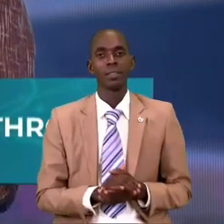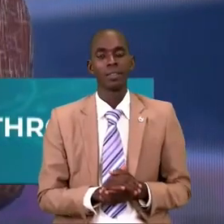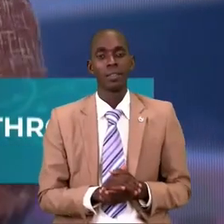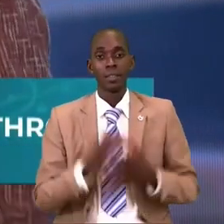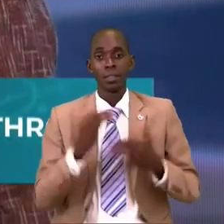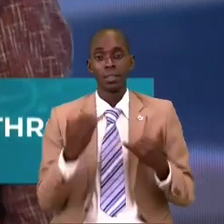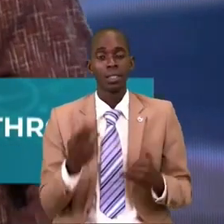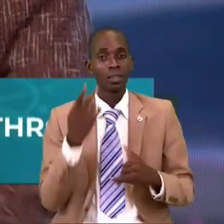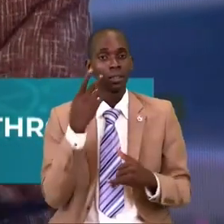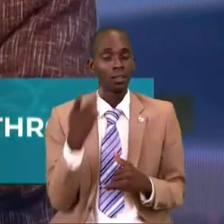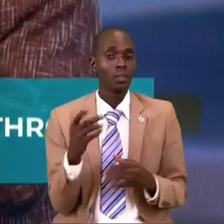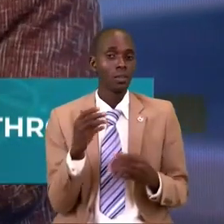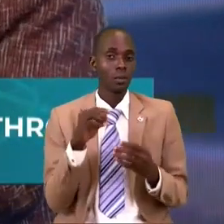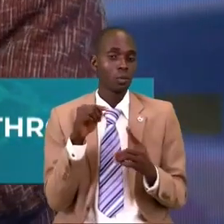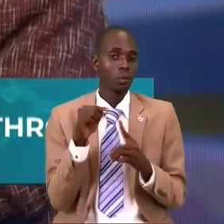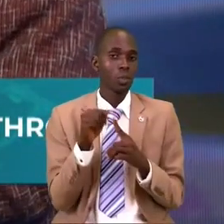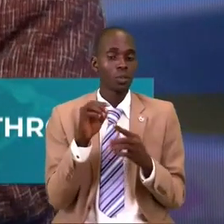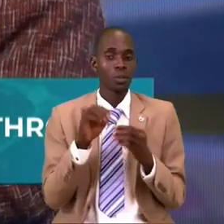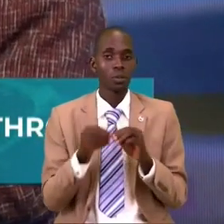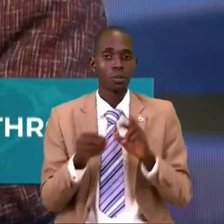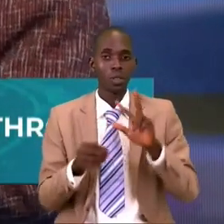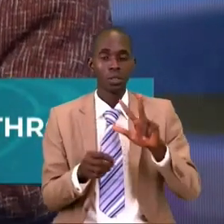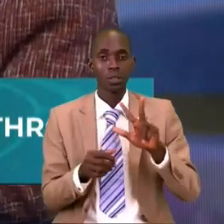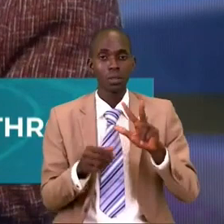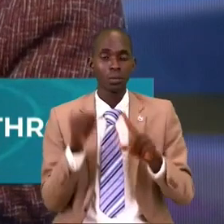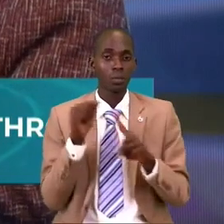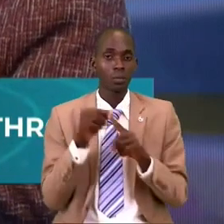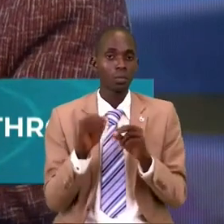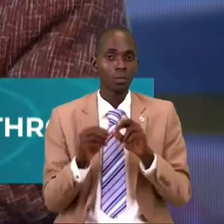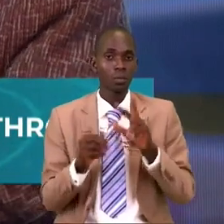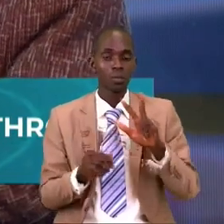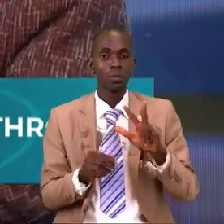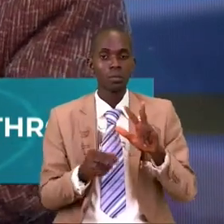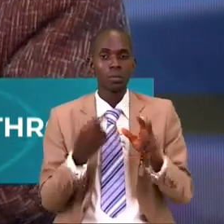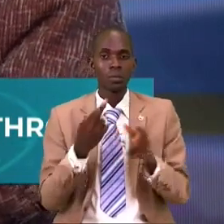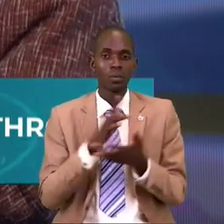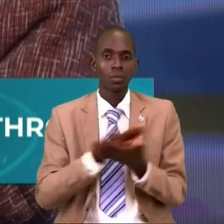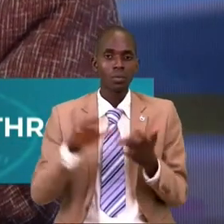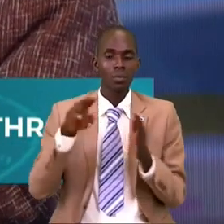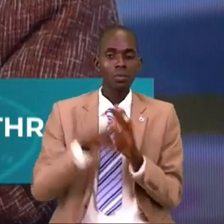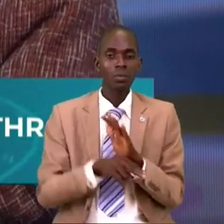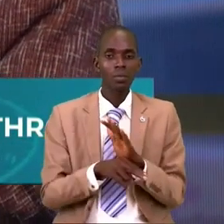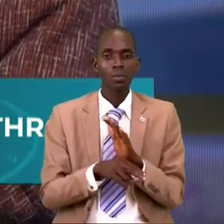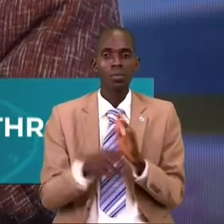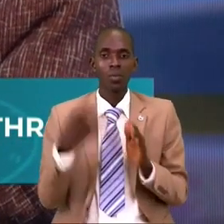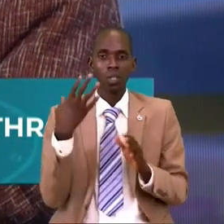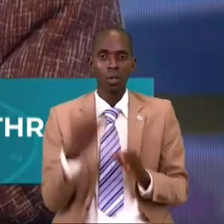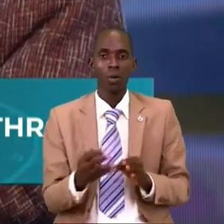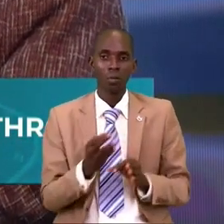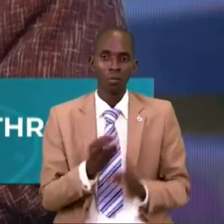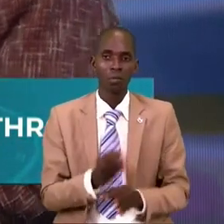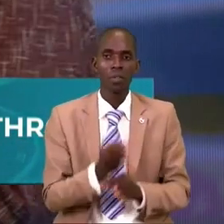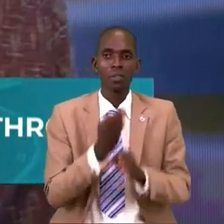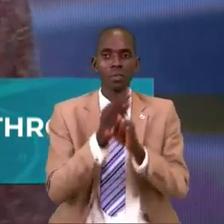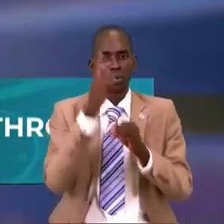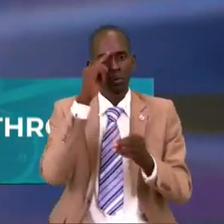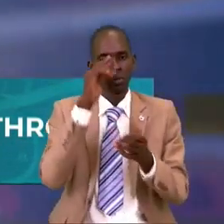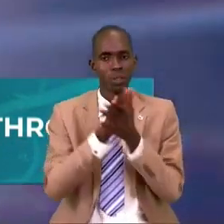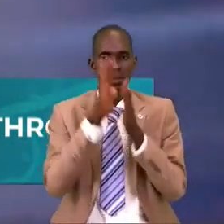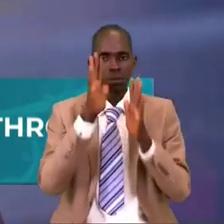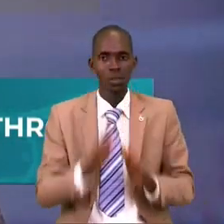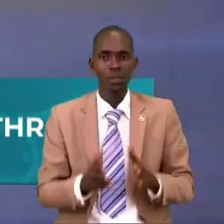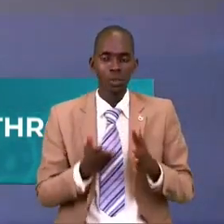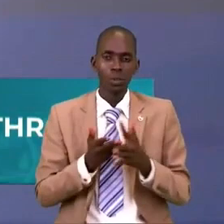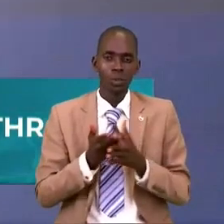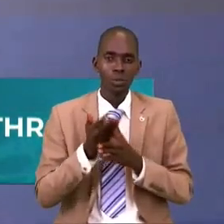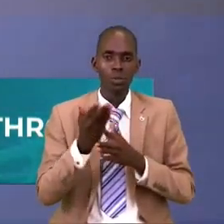saints through girded, unadulterated mercies. The righteousness. You see, before